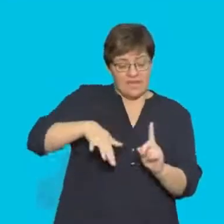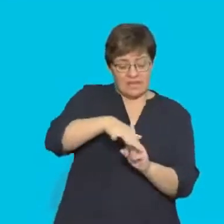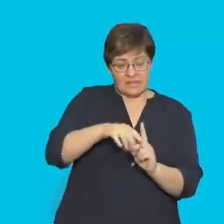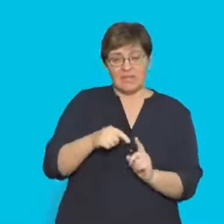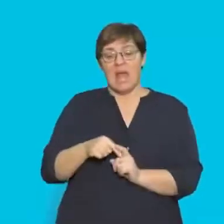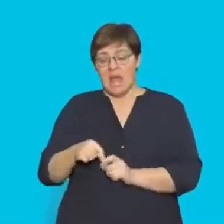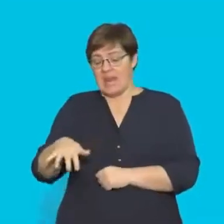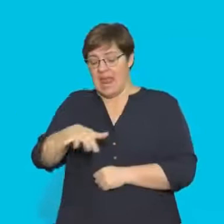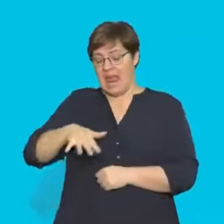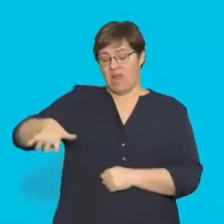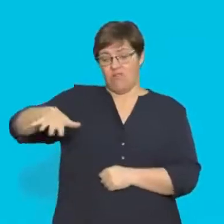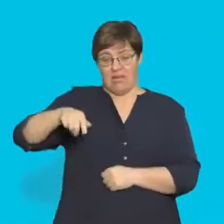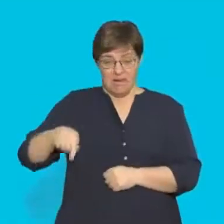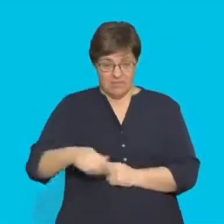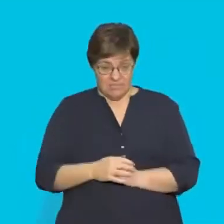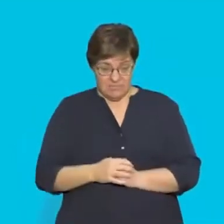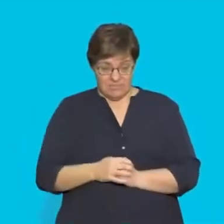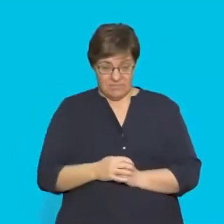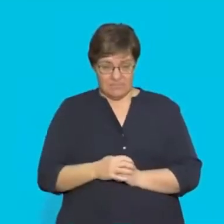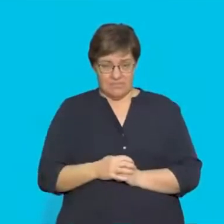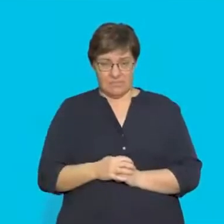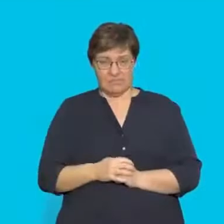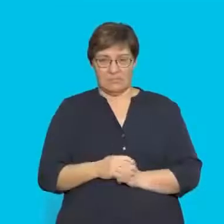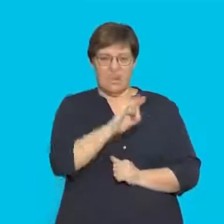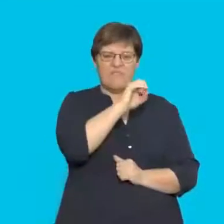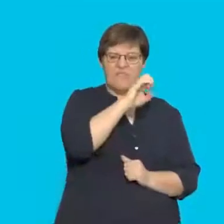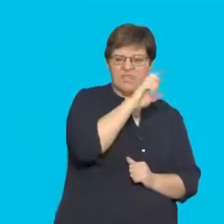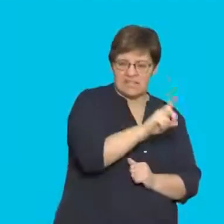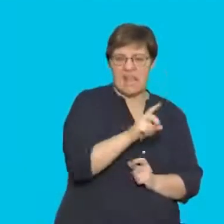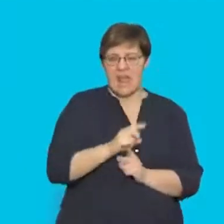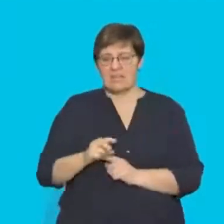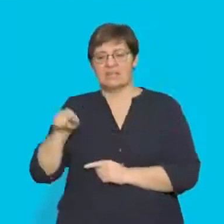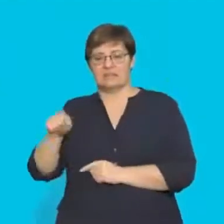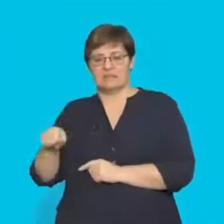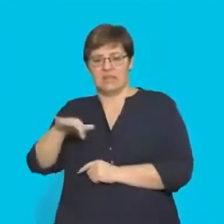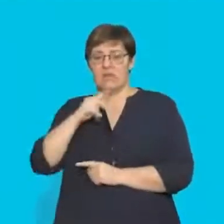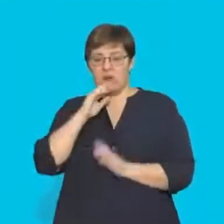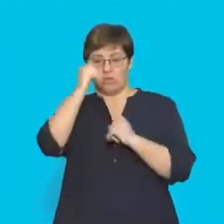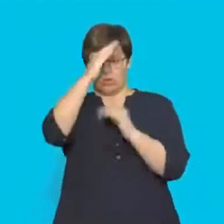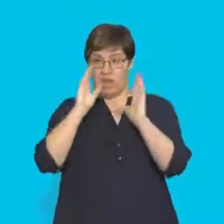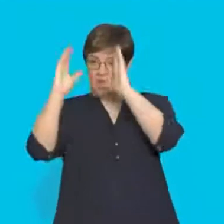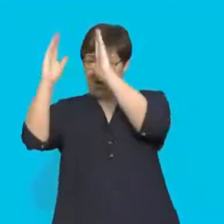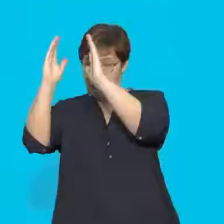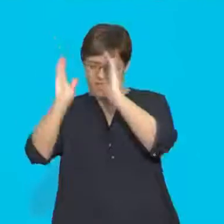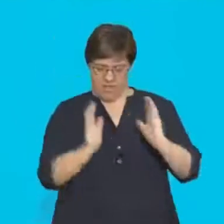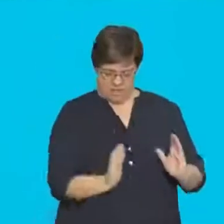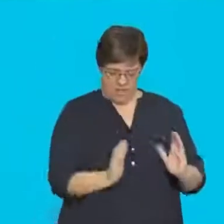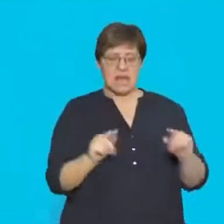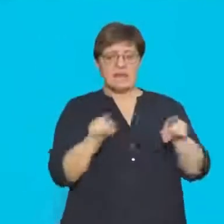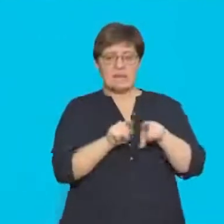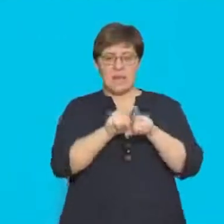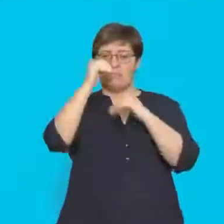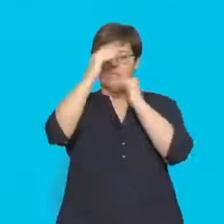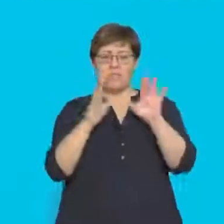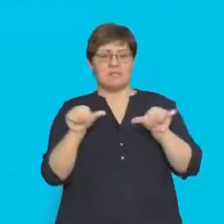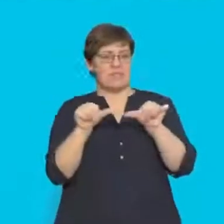and area. Now look at the same area over here, and you'll see the square that we're using is